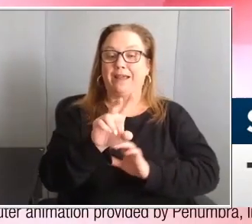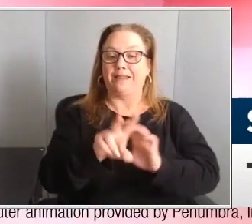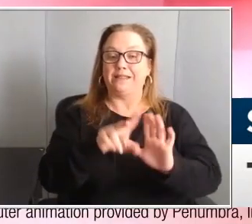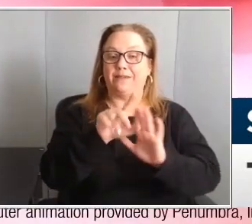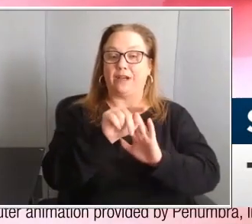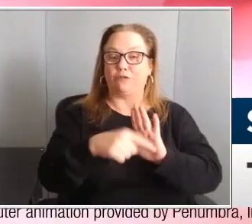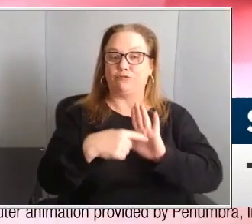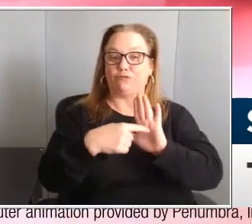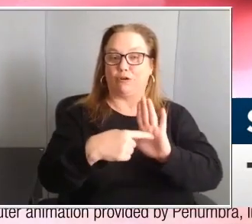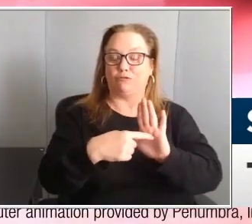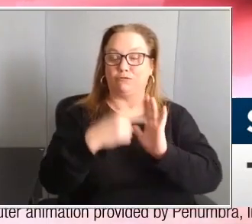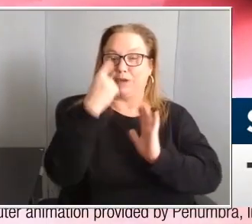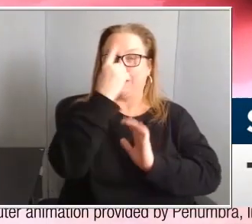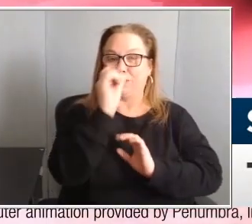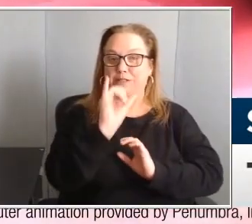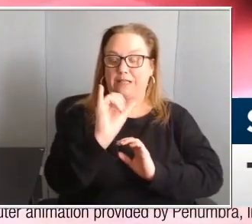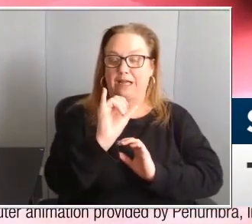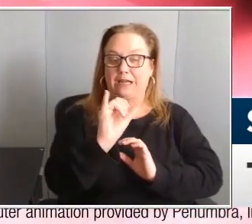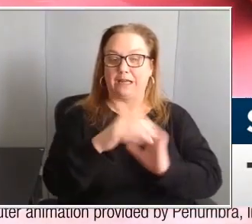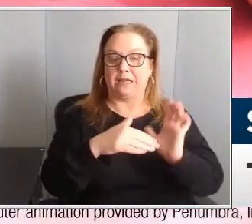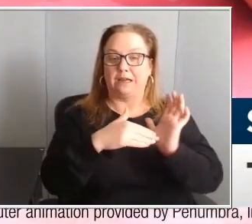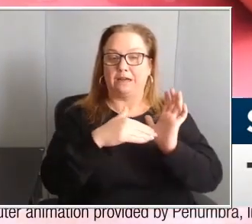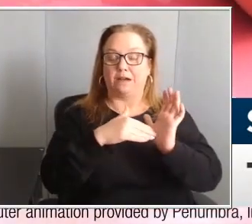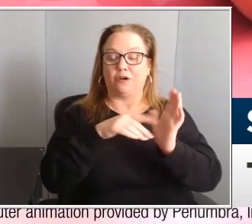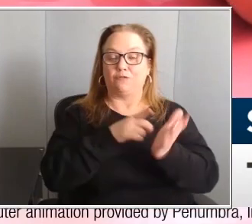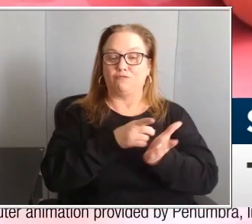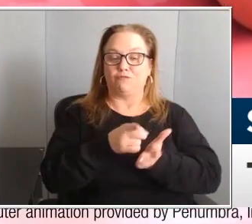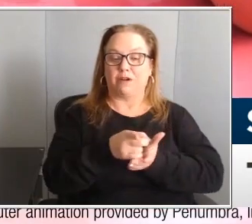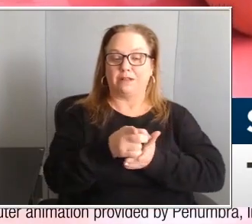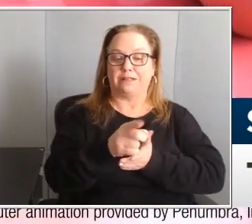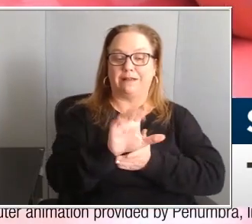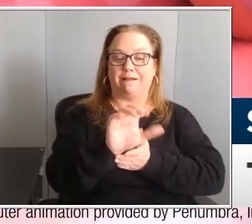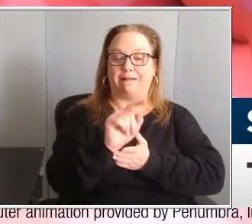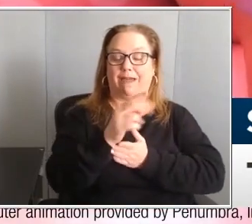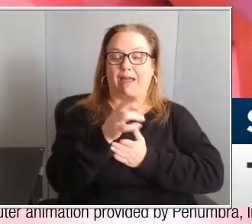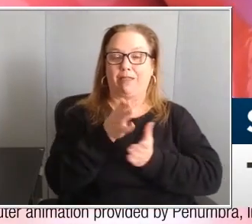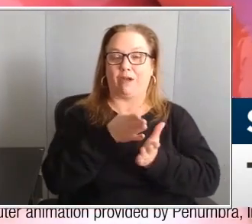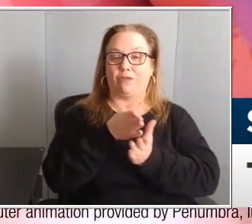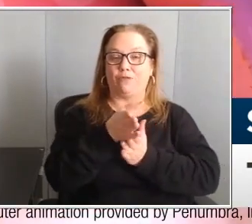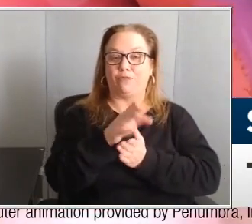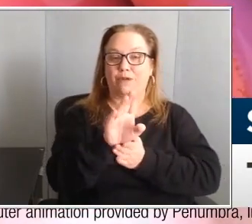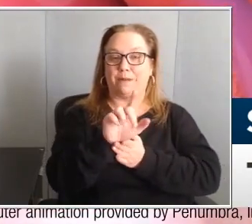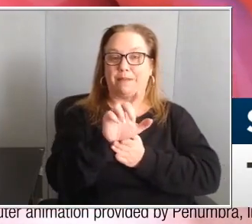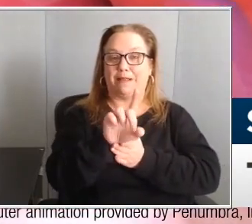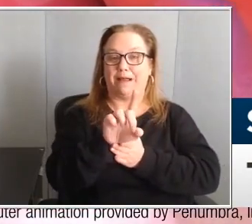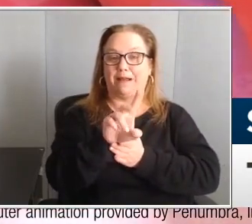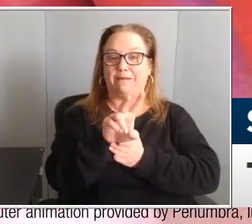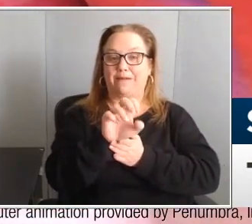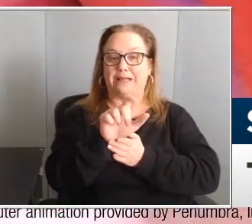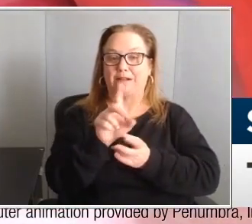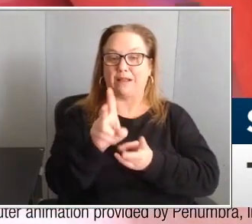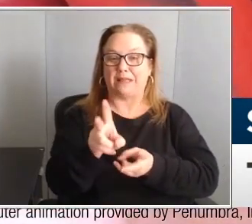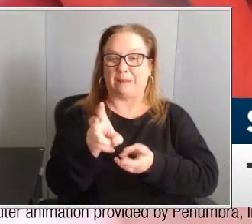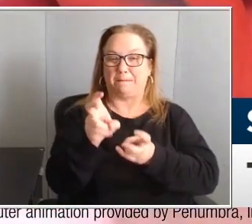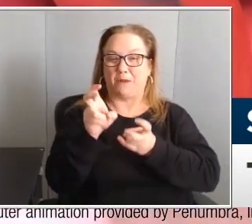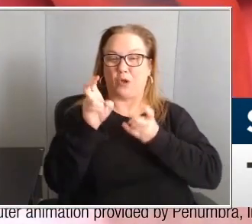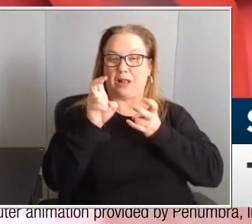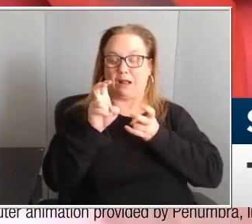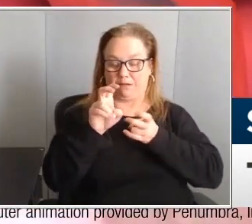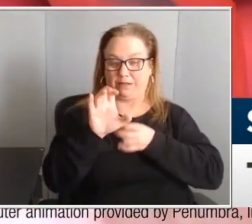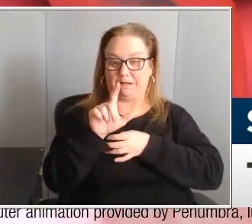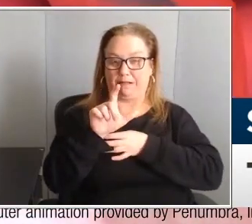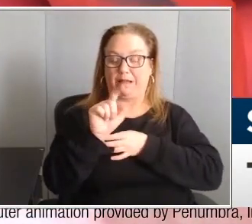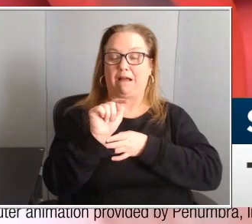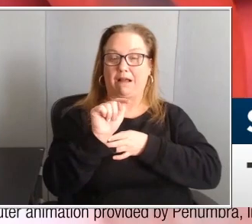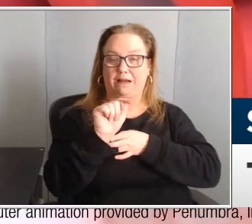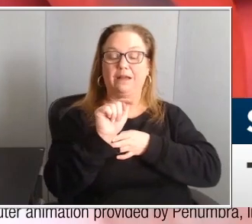it works. Doctors run a catheter through the blood vessel and they literally pull out the clot and restore